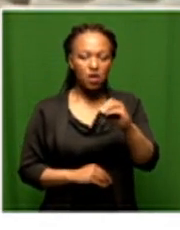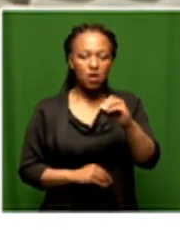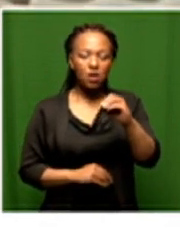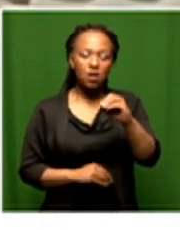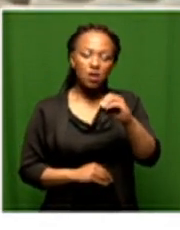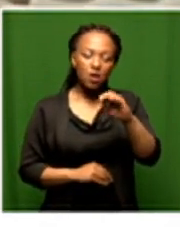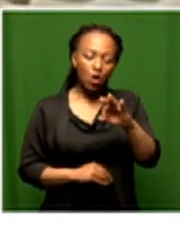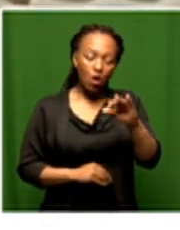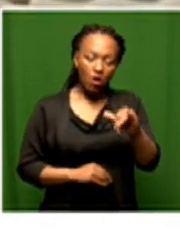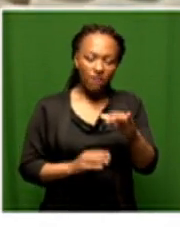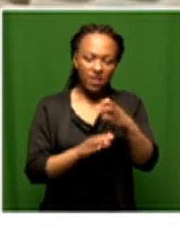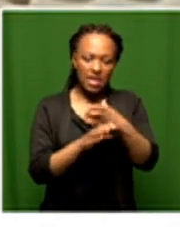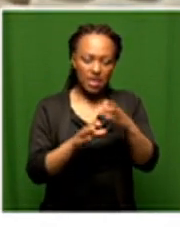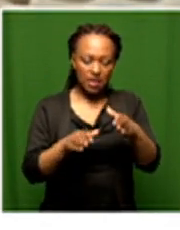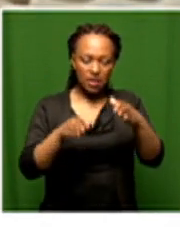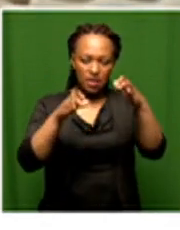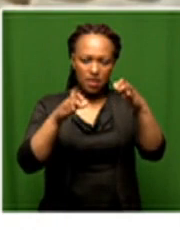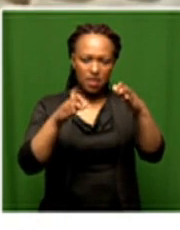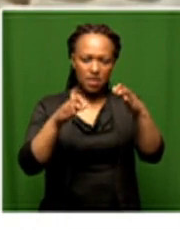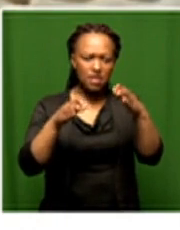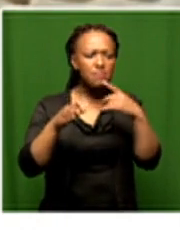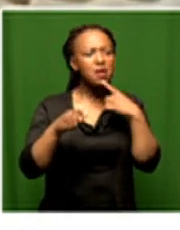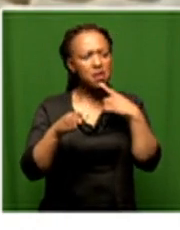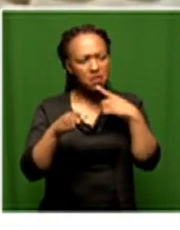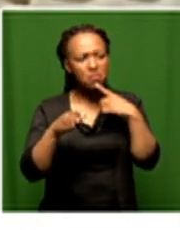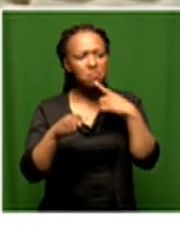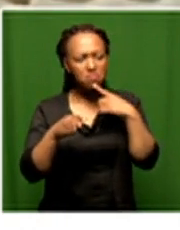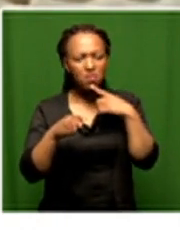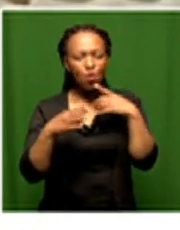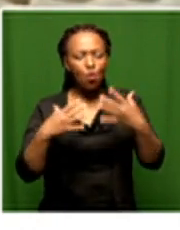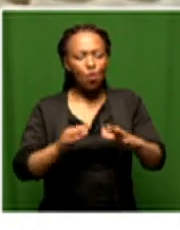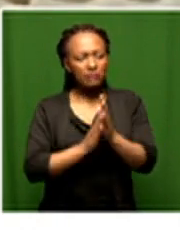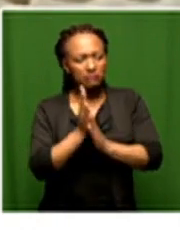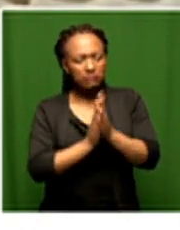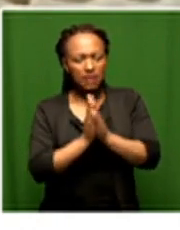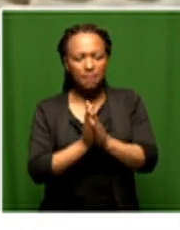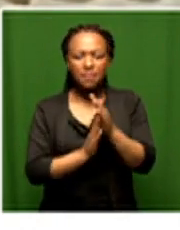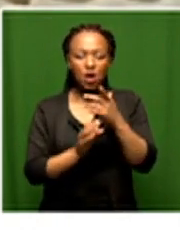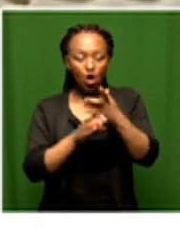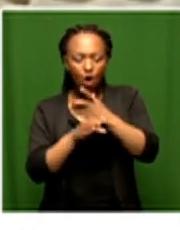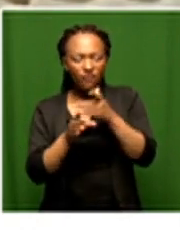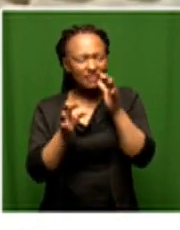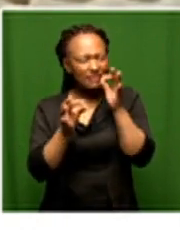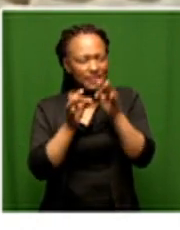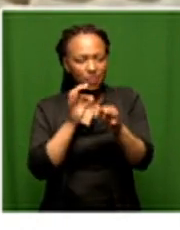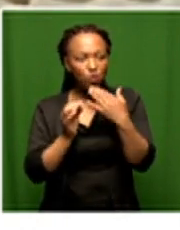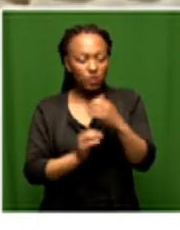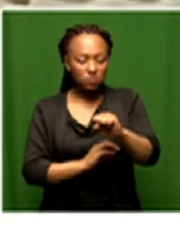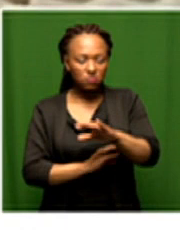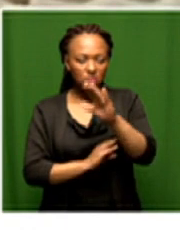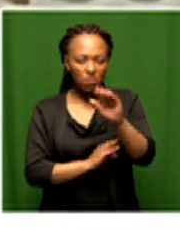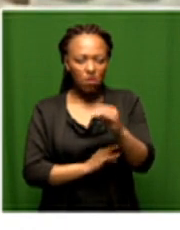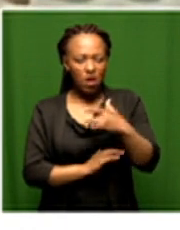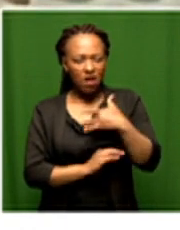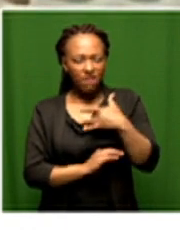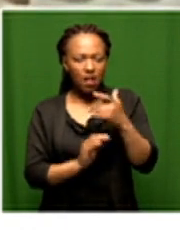taste, I was really inspired, and this made me think of that a simple cup of coffee could unite us South Africans is really the one thing that